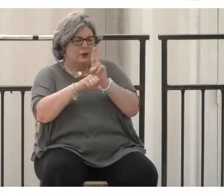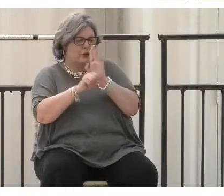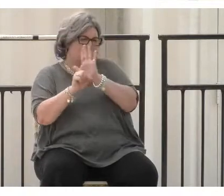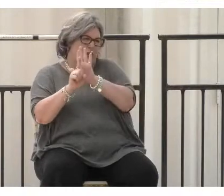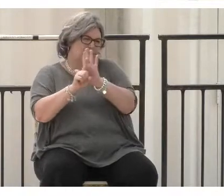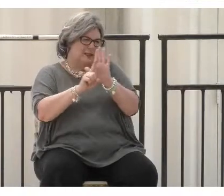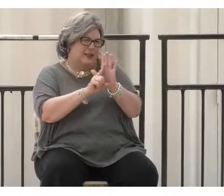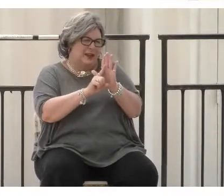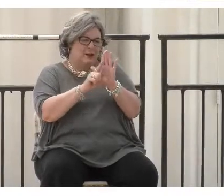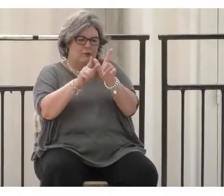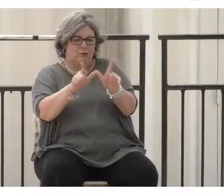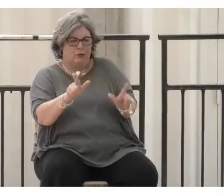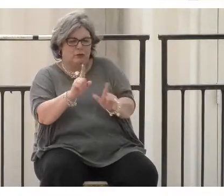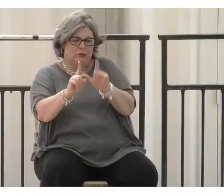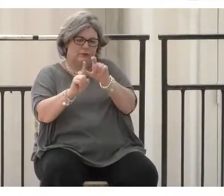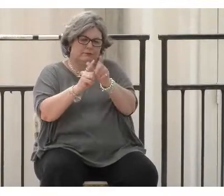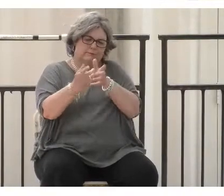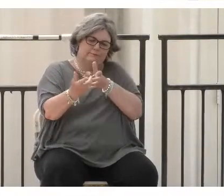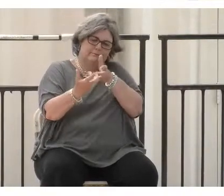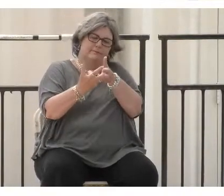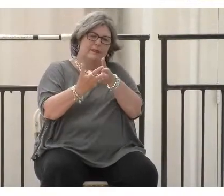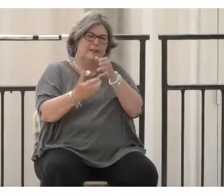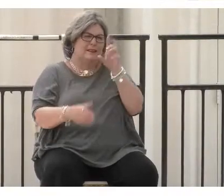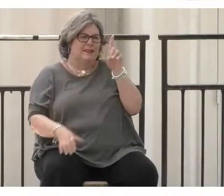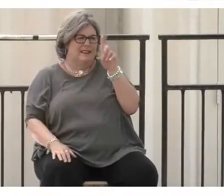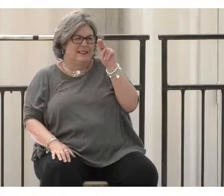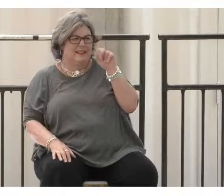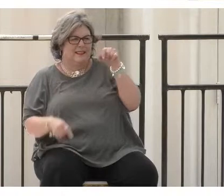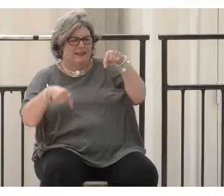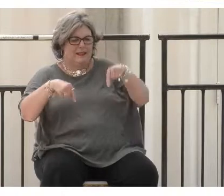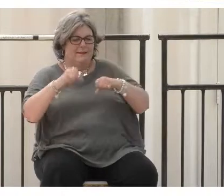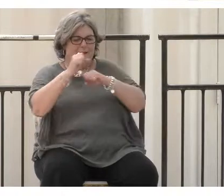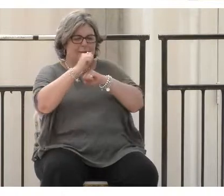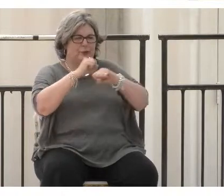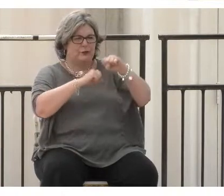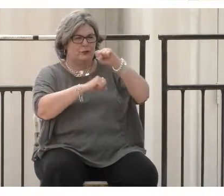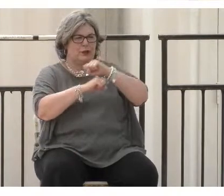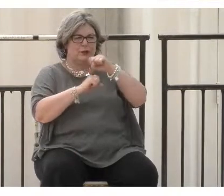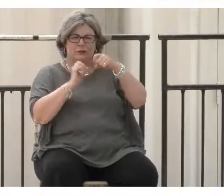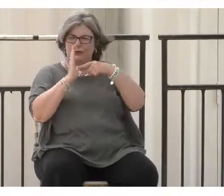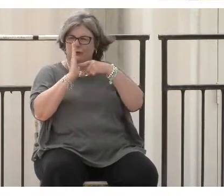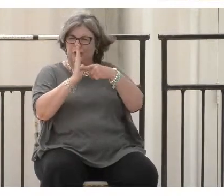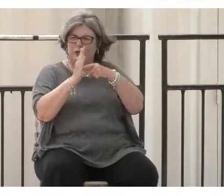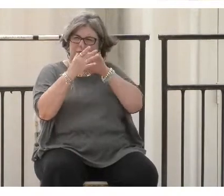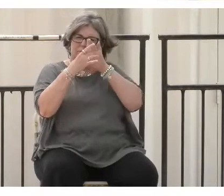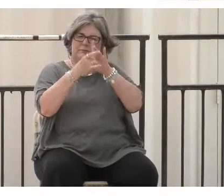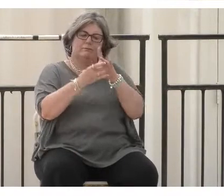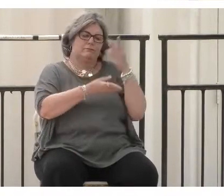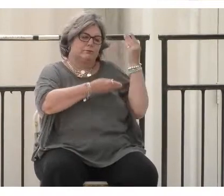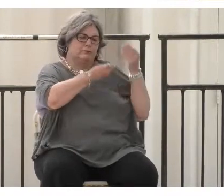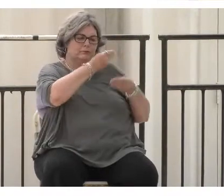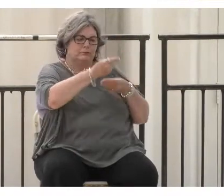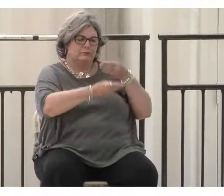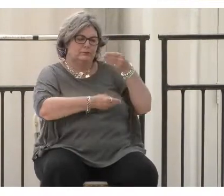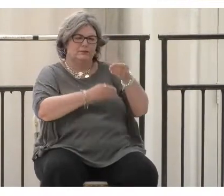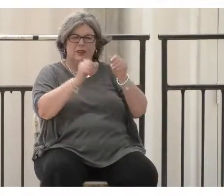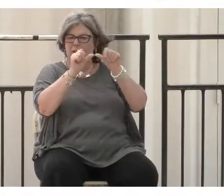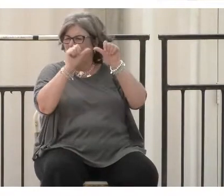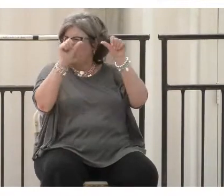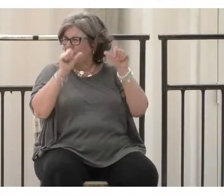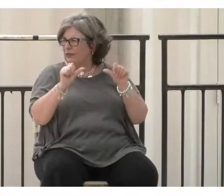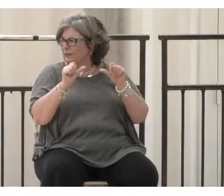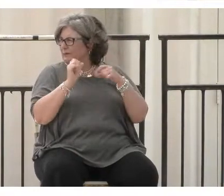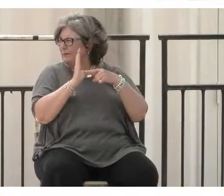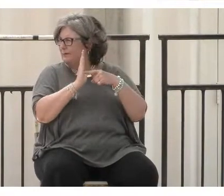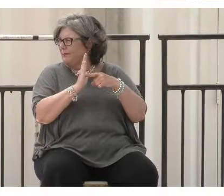architectural language to embed in the DNA of the structure references to the traditional architecture. For